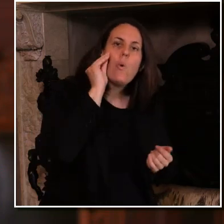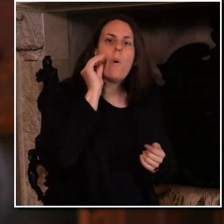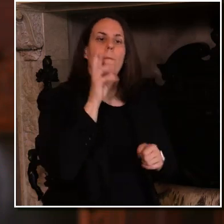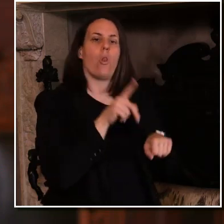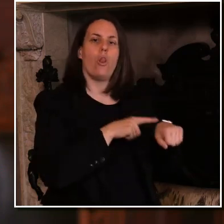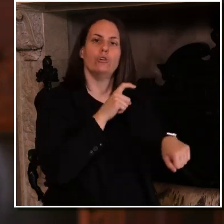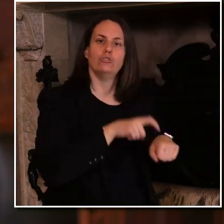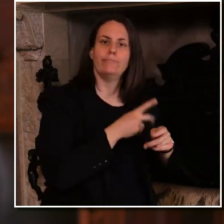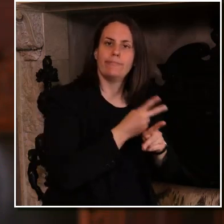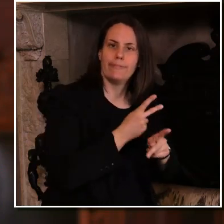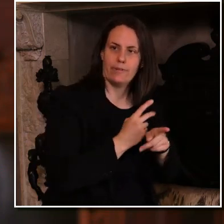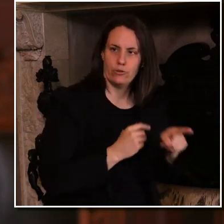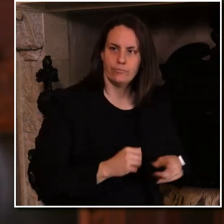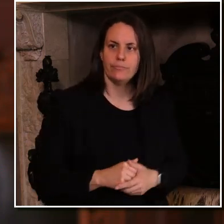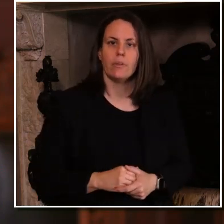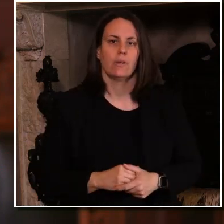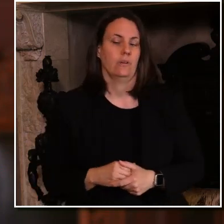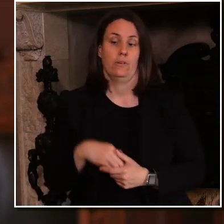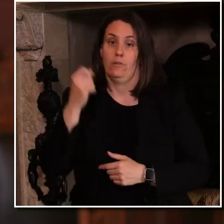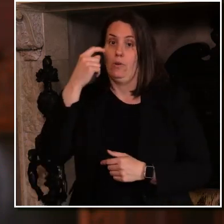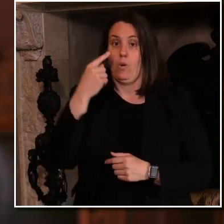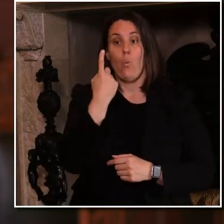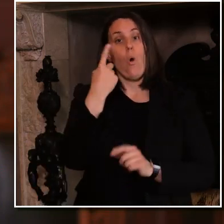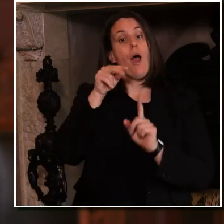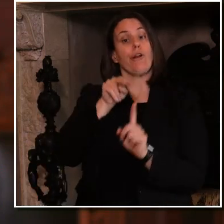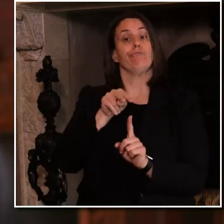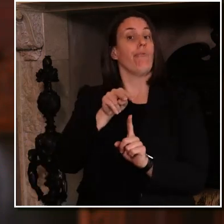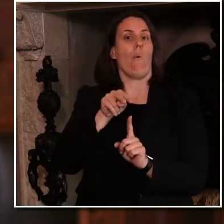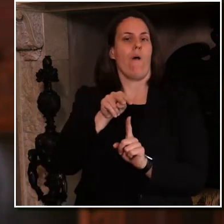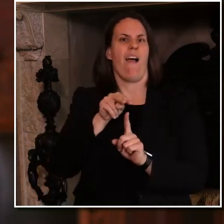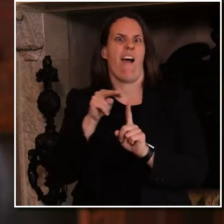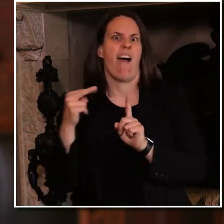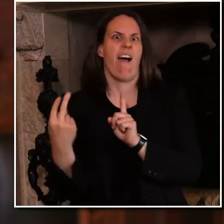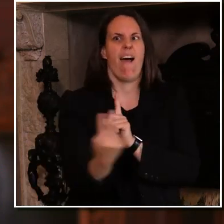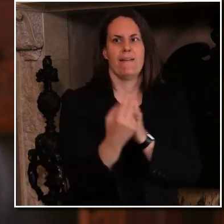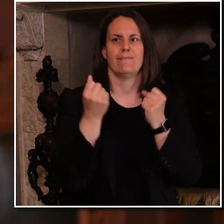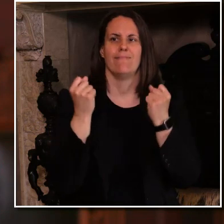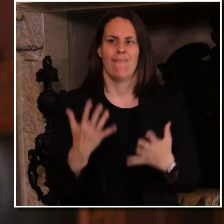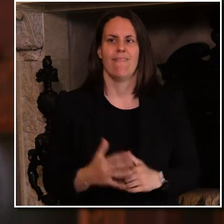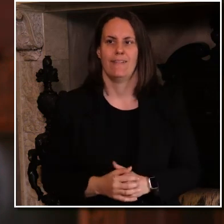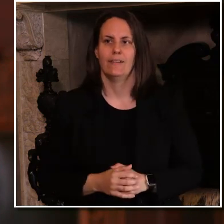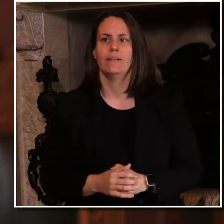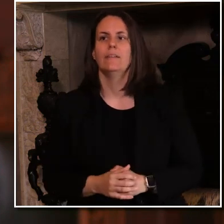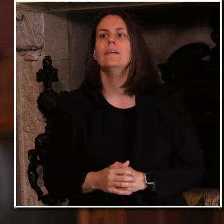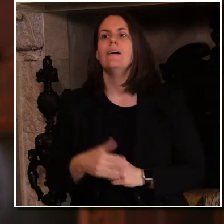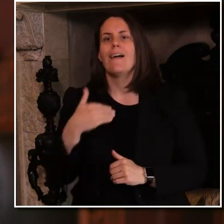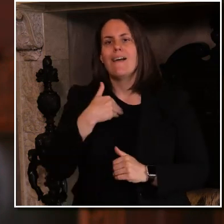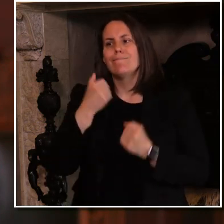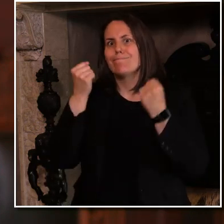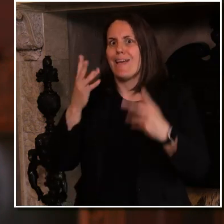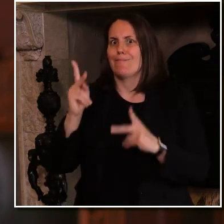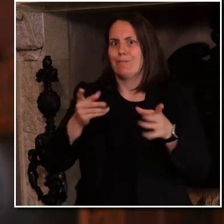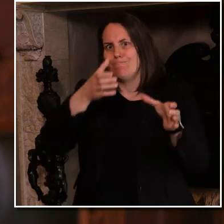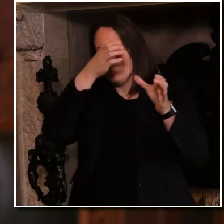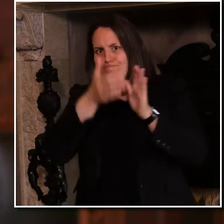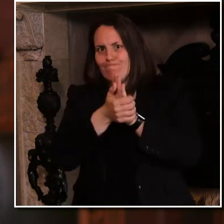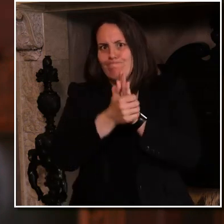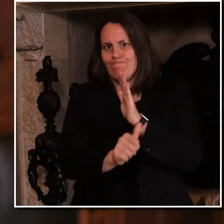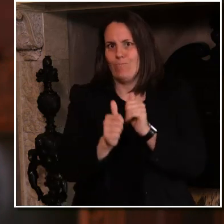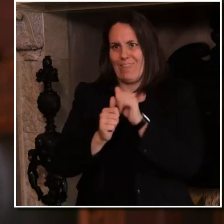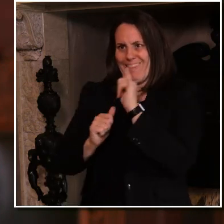directions. And so we've got some experts looking and talking through those issues right now, and